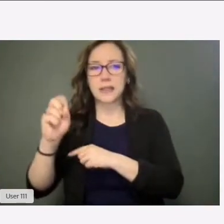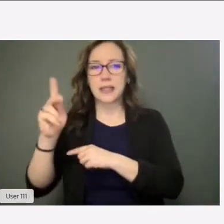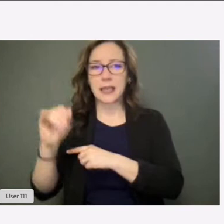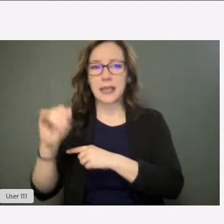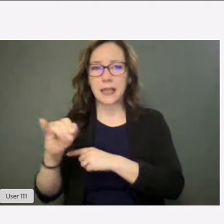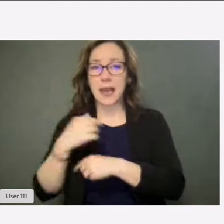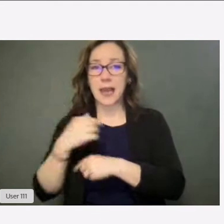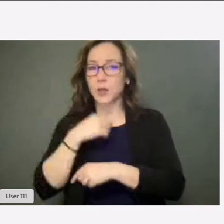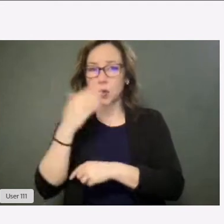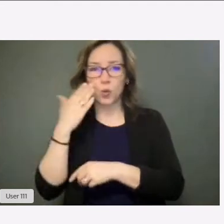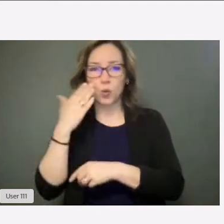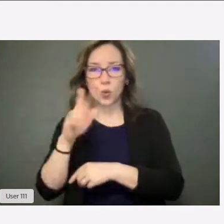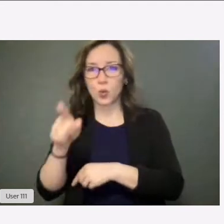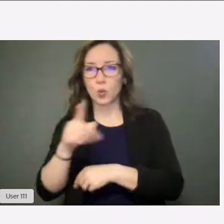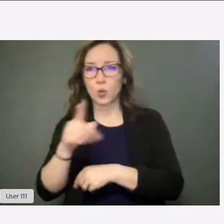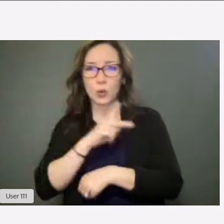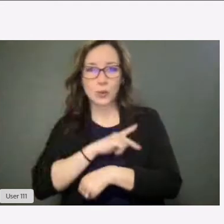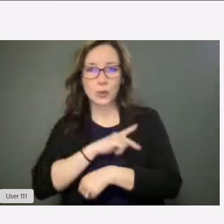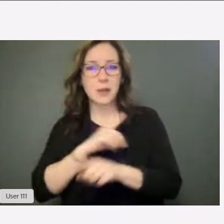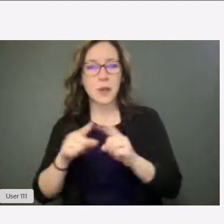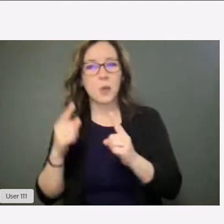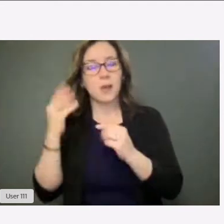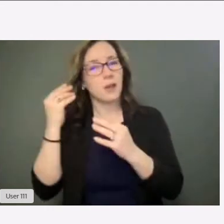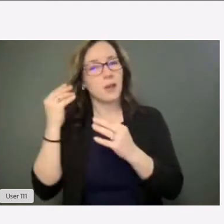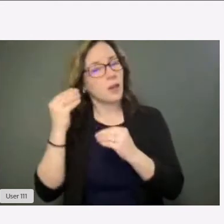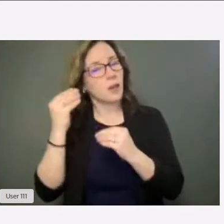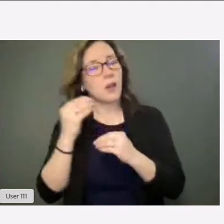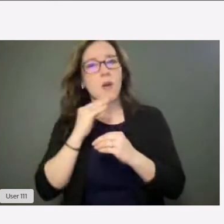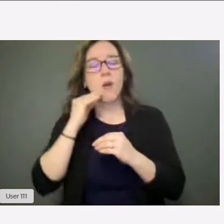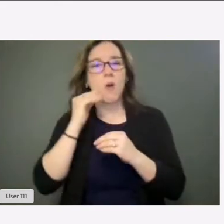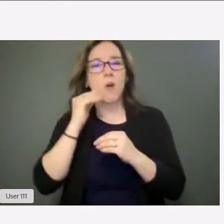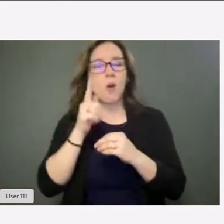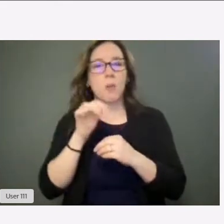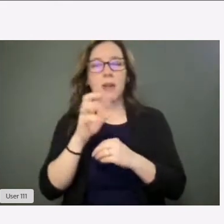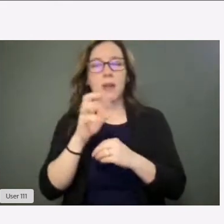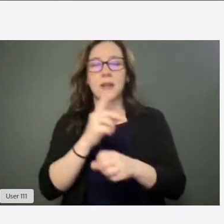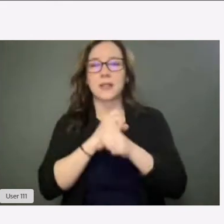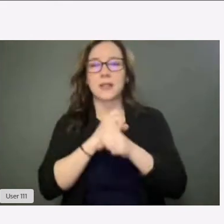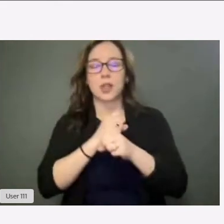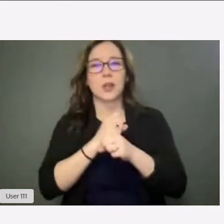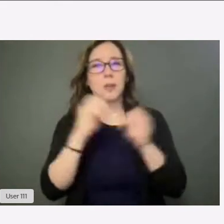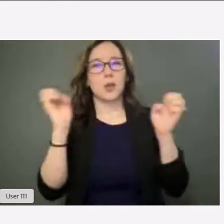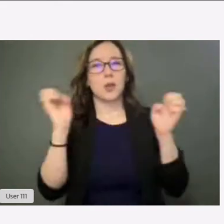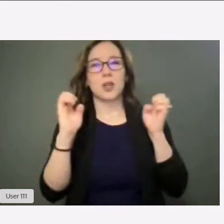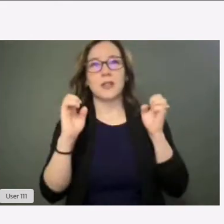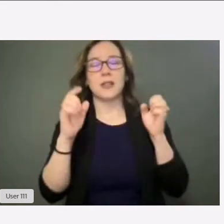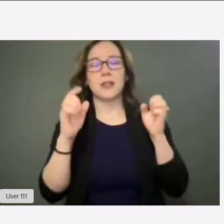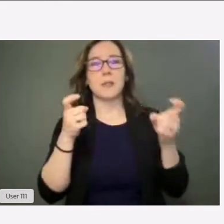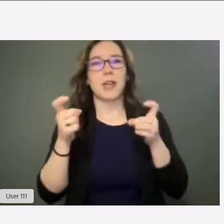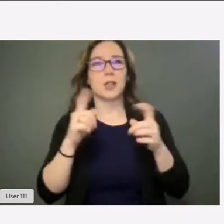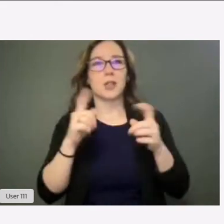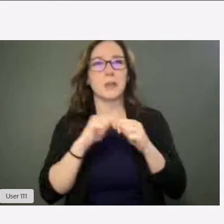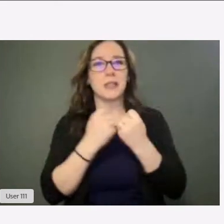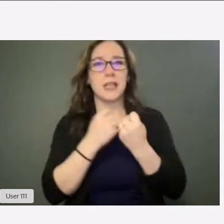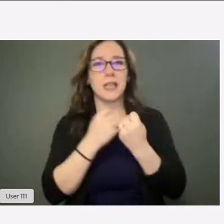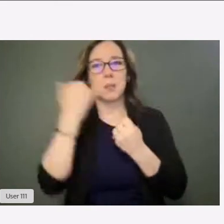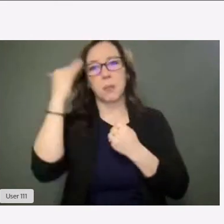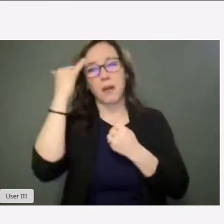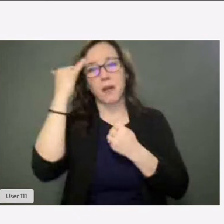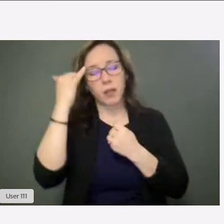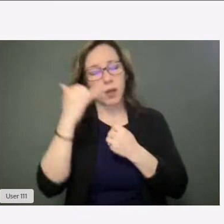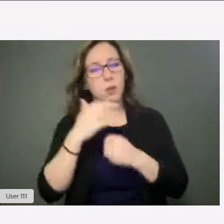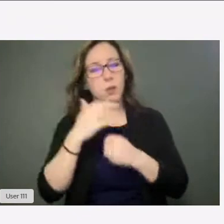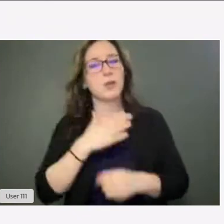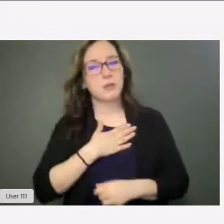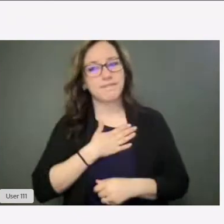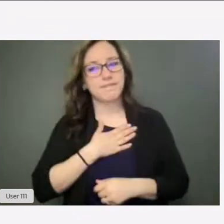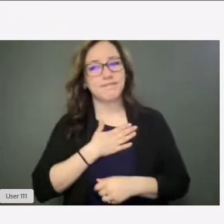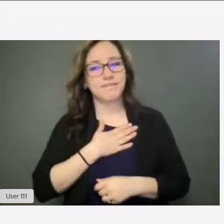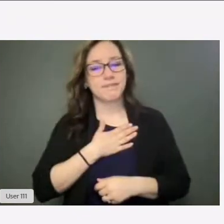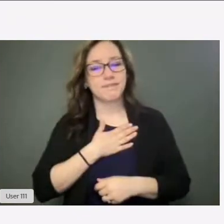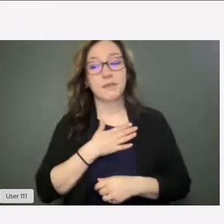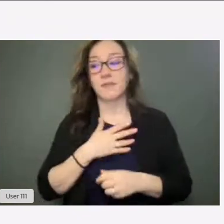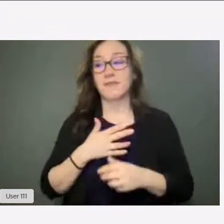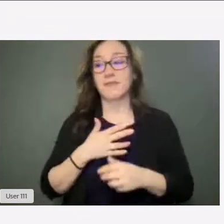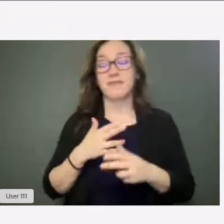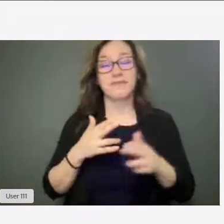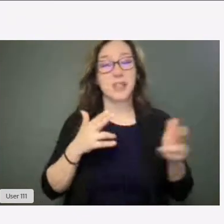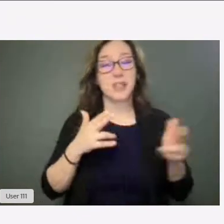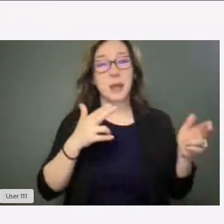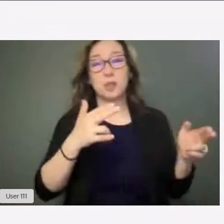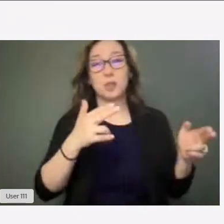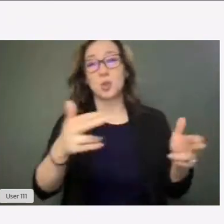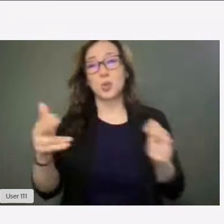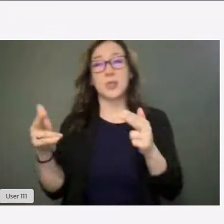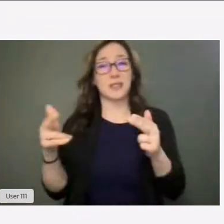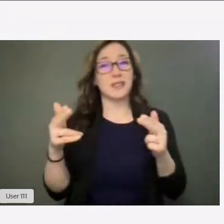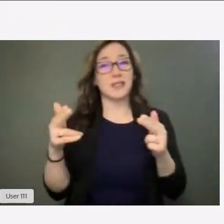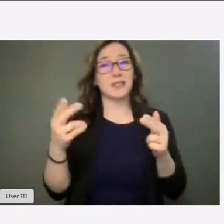you personally, but we've been thinking about the whole Homeland Security and Emergency Management team up in Buffalo. I'm going to jump to your question. We suffered a mass shooting last week in